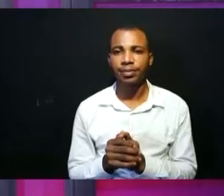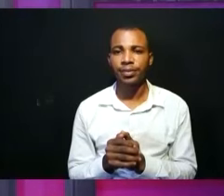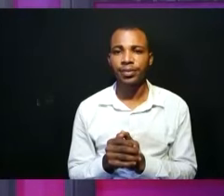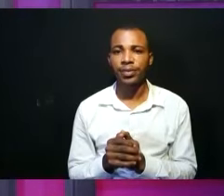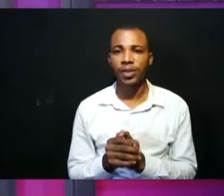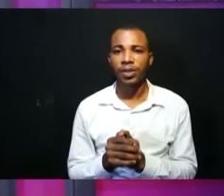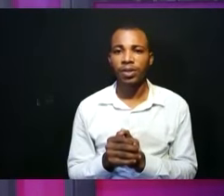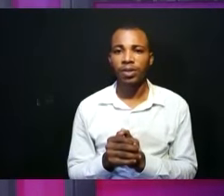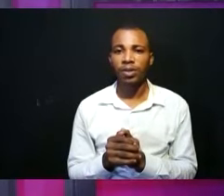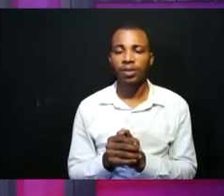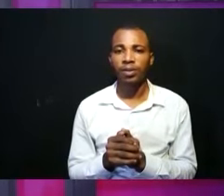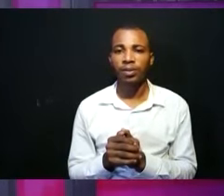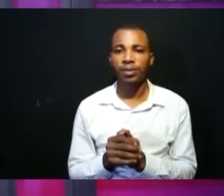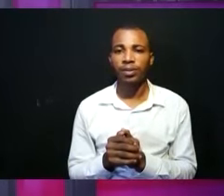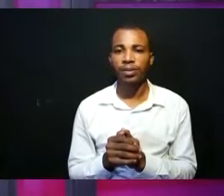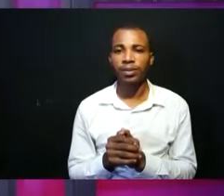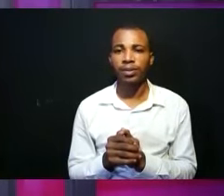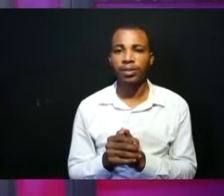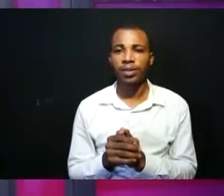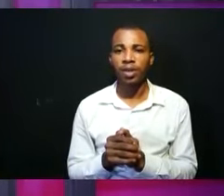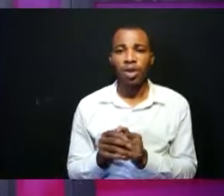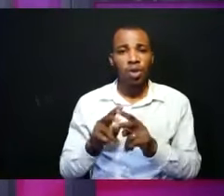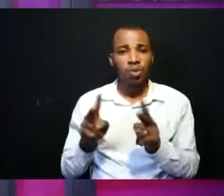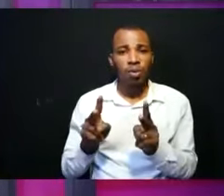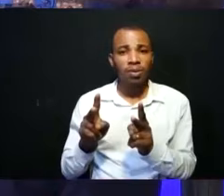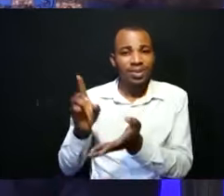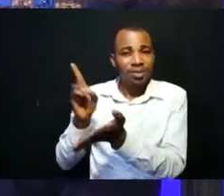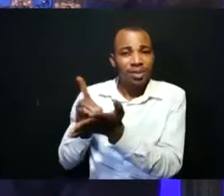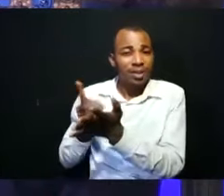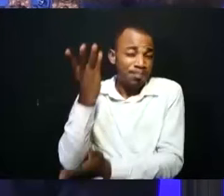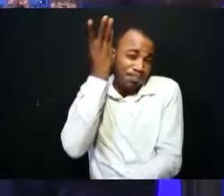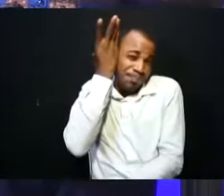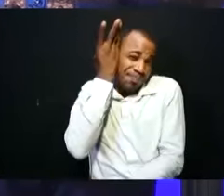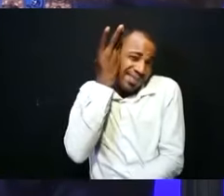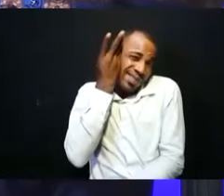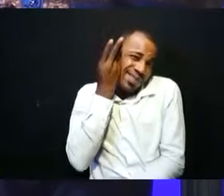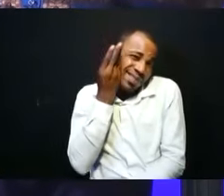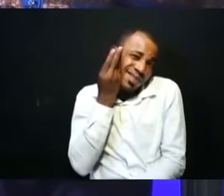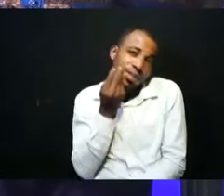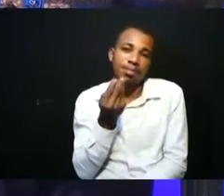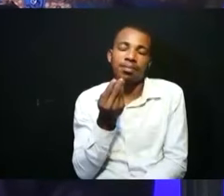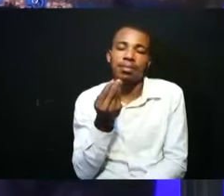The best medical brains of the country confirmed the sentence.